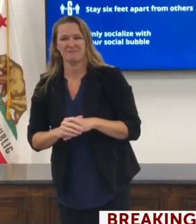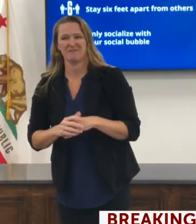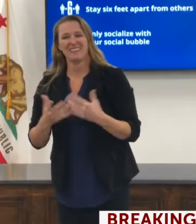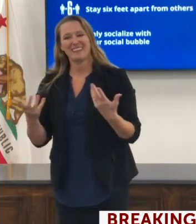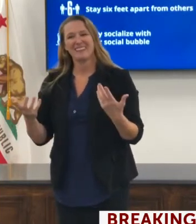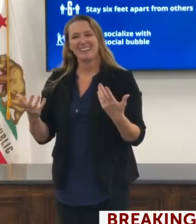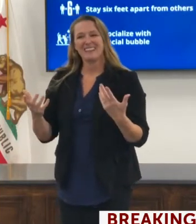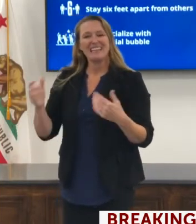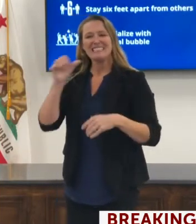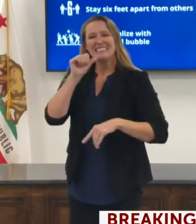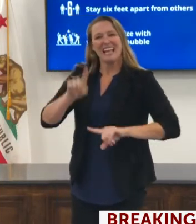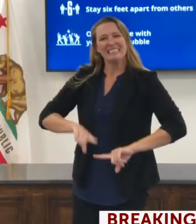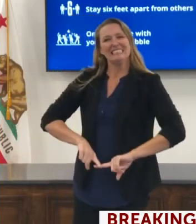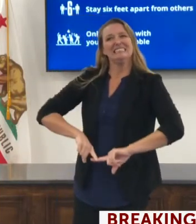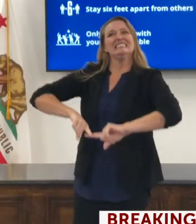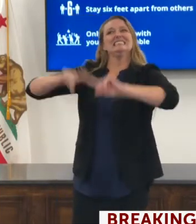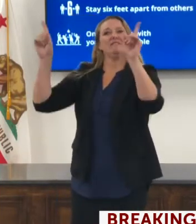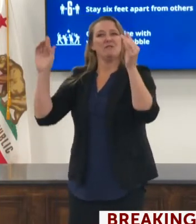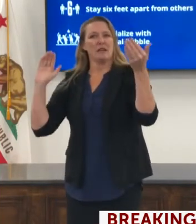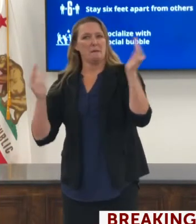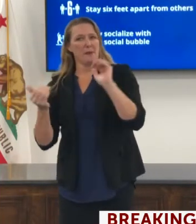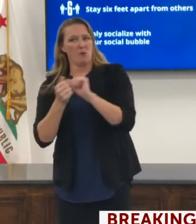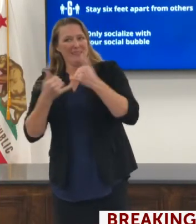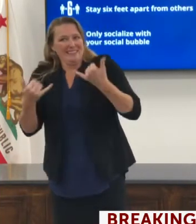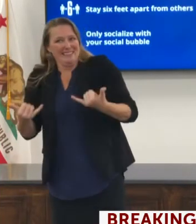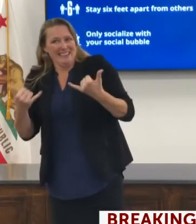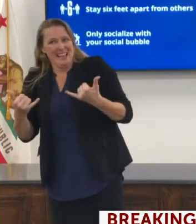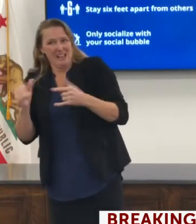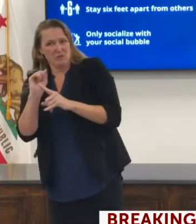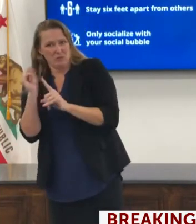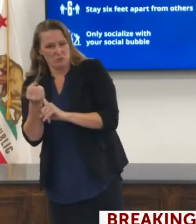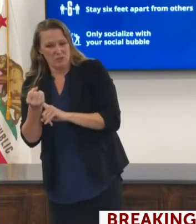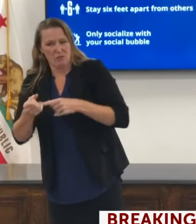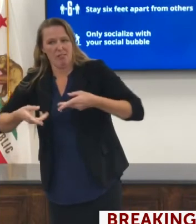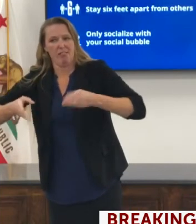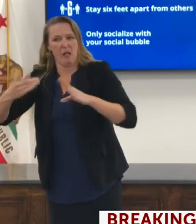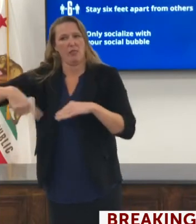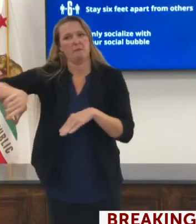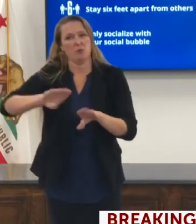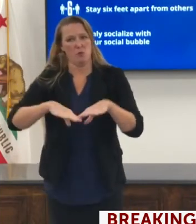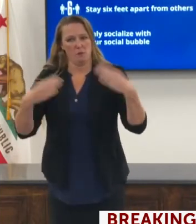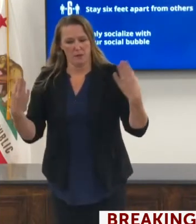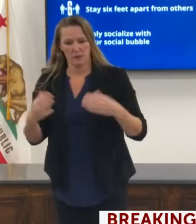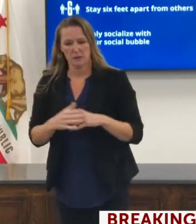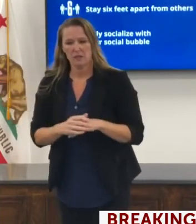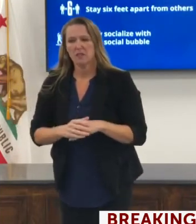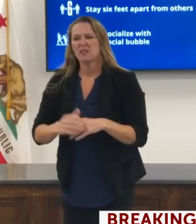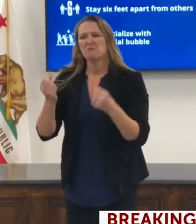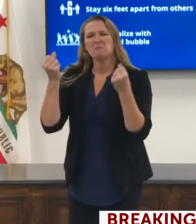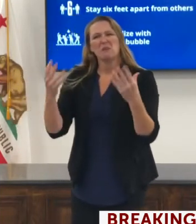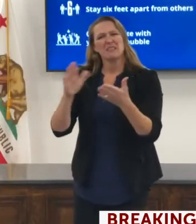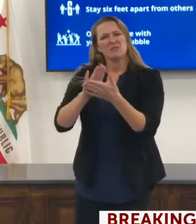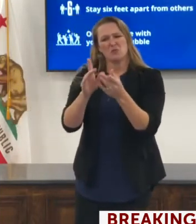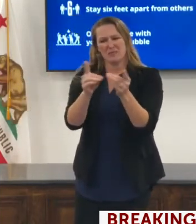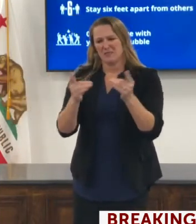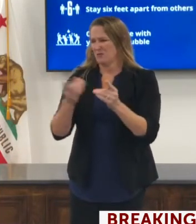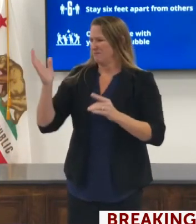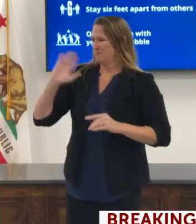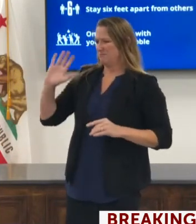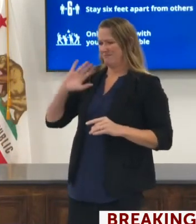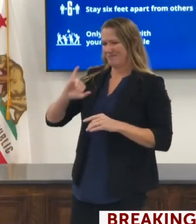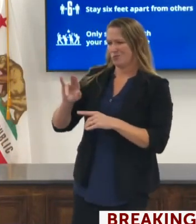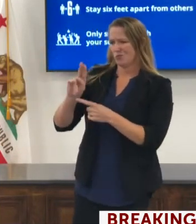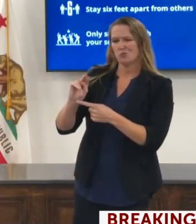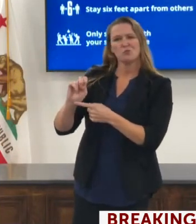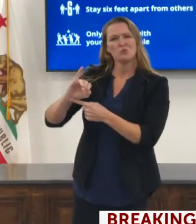we are asking of our schools related to reopening. Many of the school districts back in June, July had sent